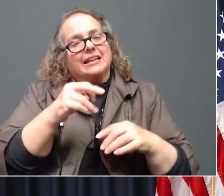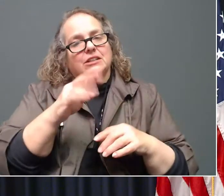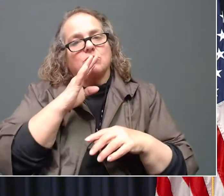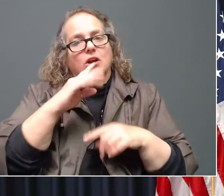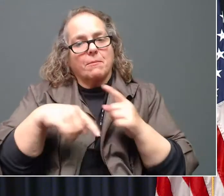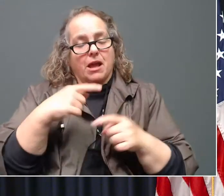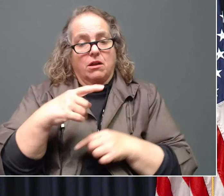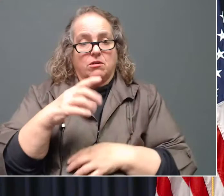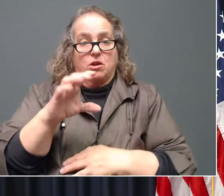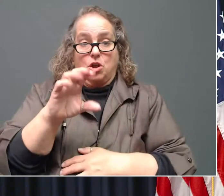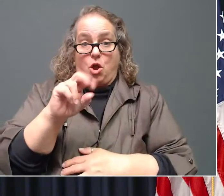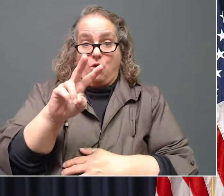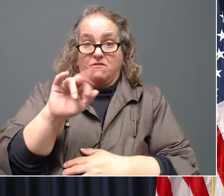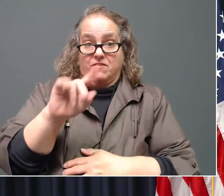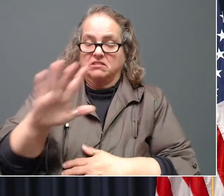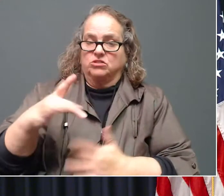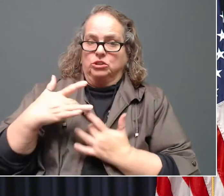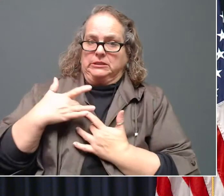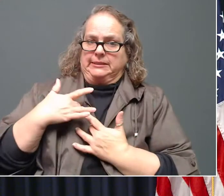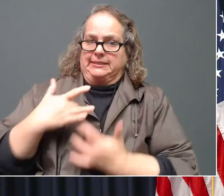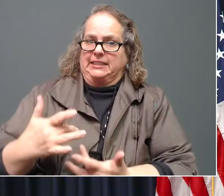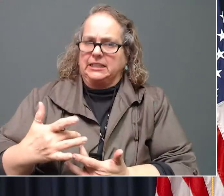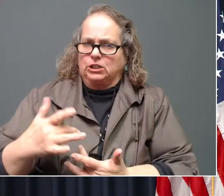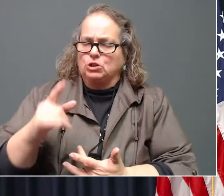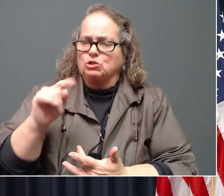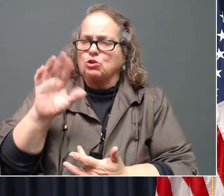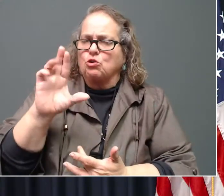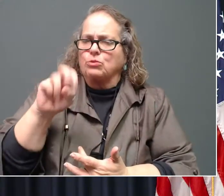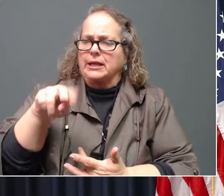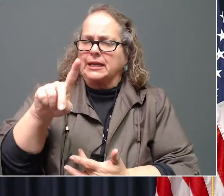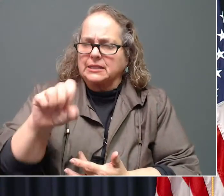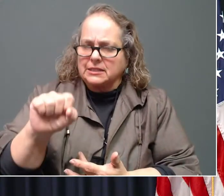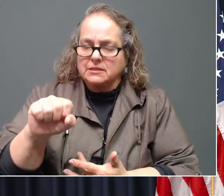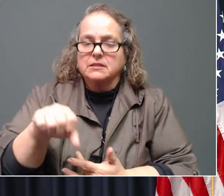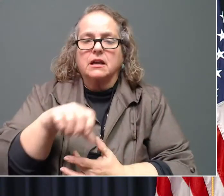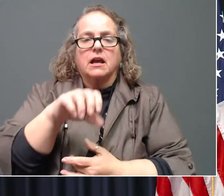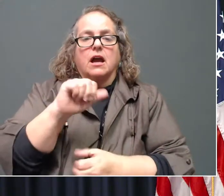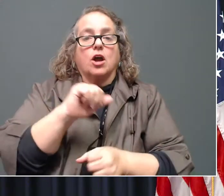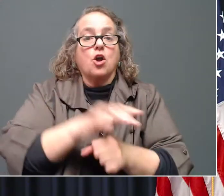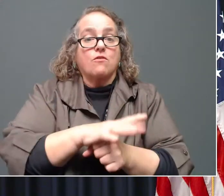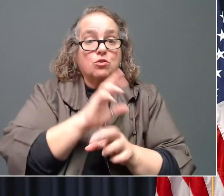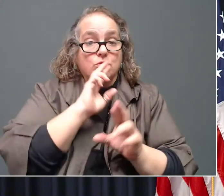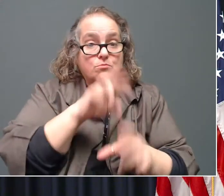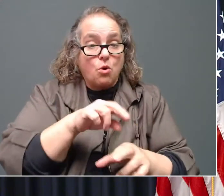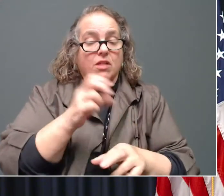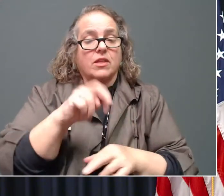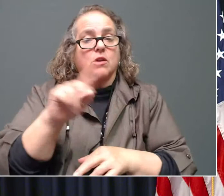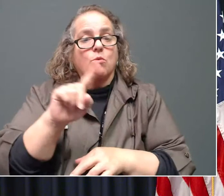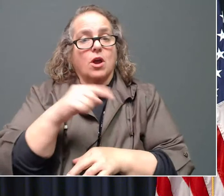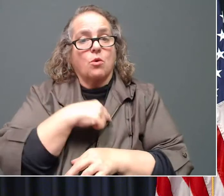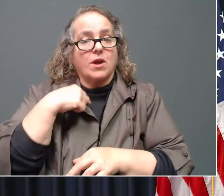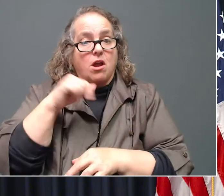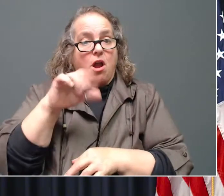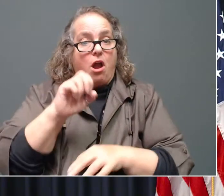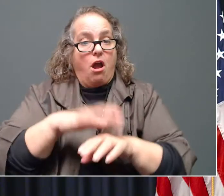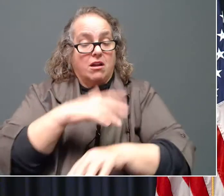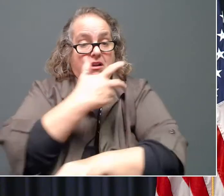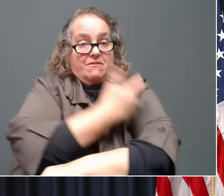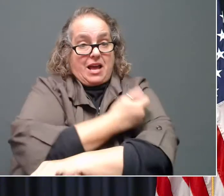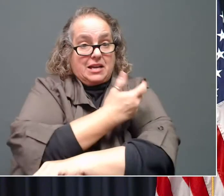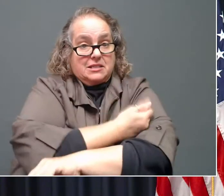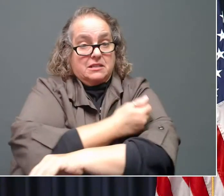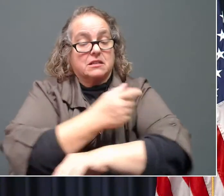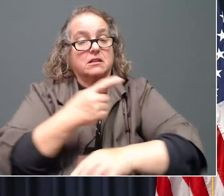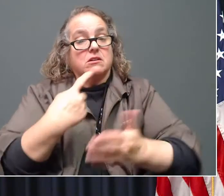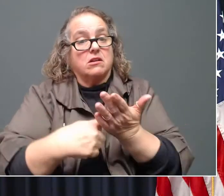trends. We're going to give the COVID report, and we're going to talk about where we are on vaccinations, go over the 4